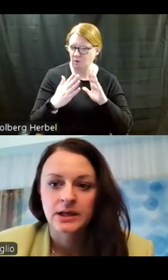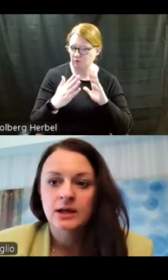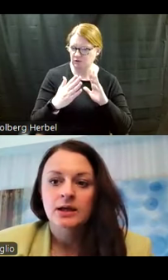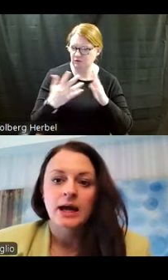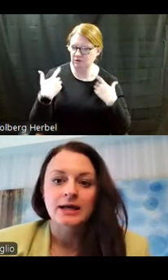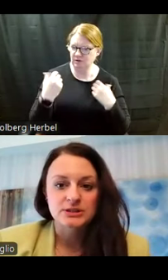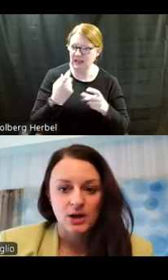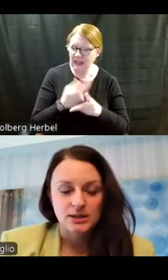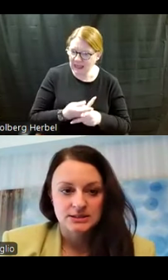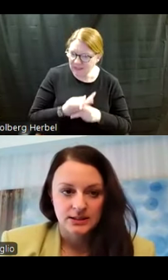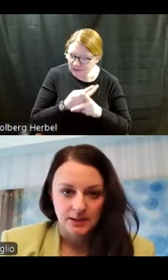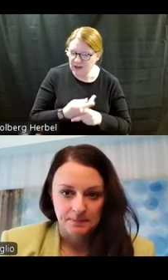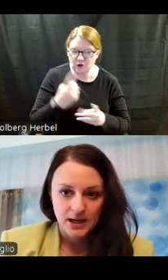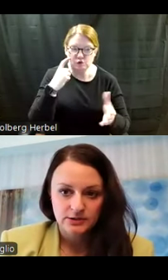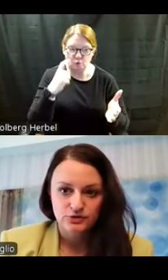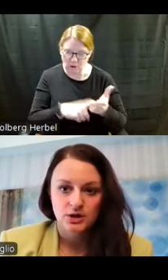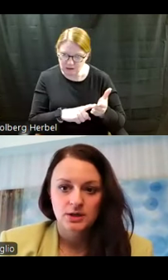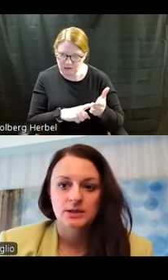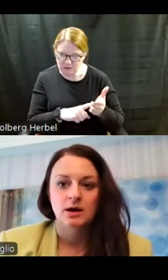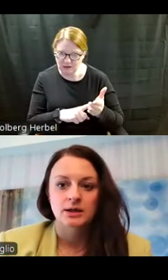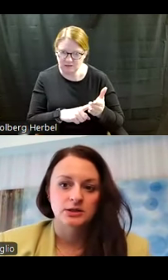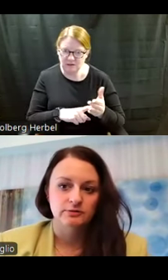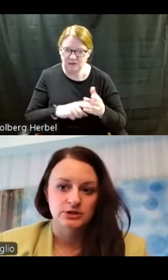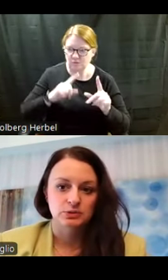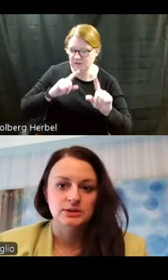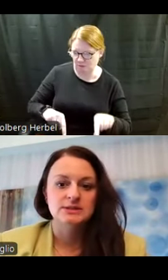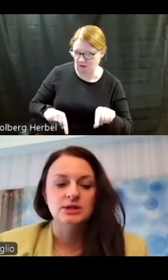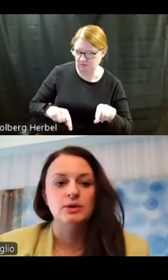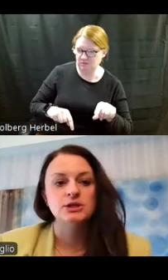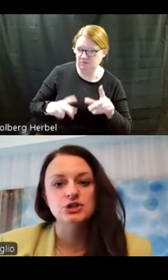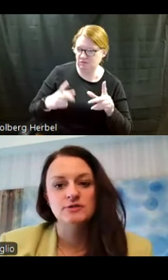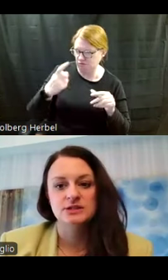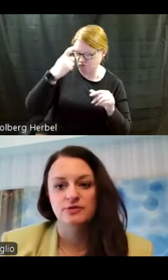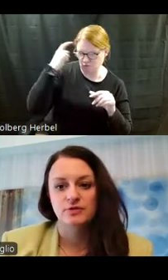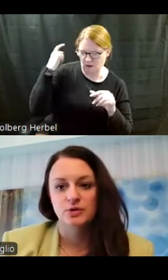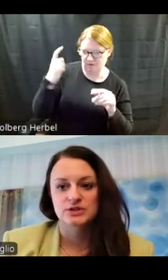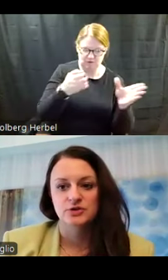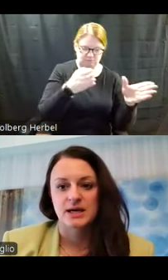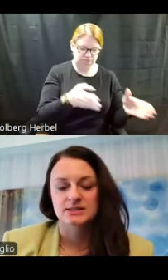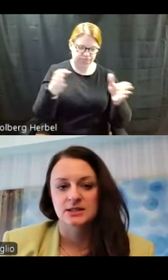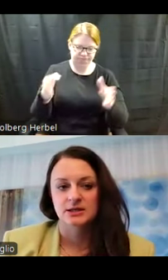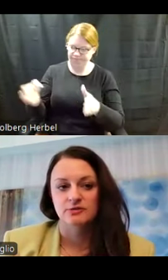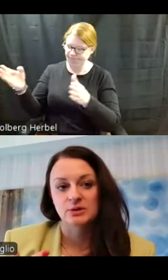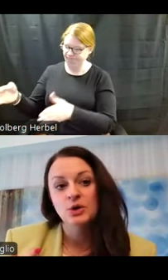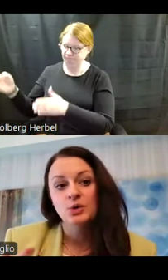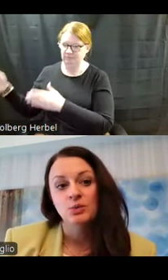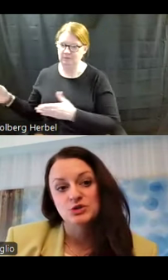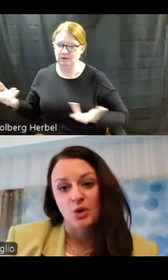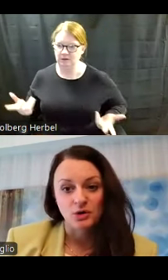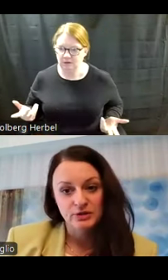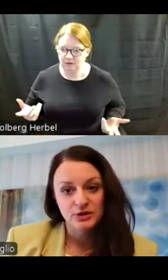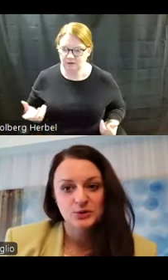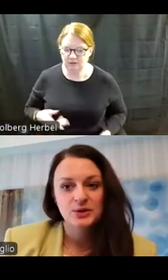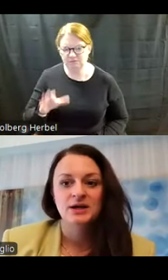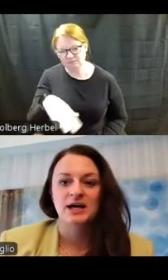recognizes and responds to the impact of trauma on individuals. So it shifts the focus from asking kind of like, what's